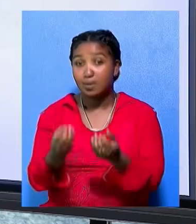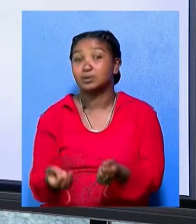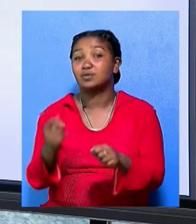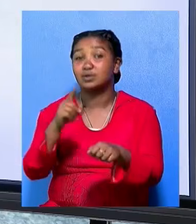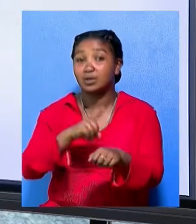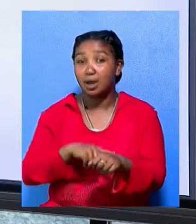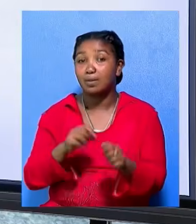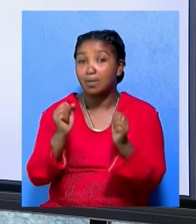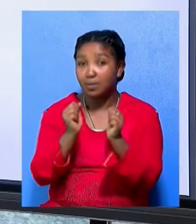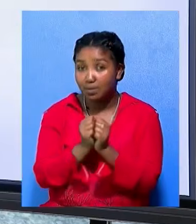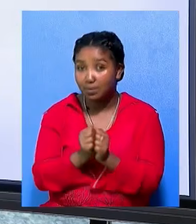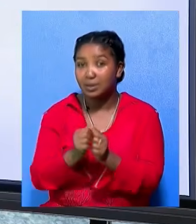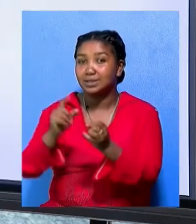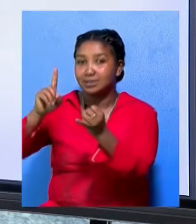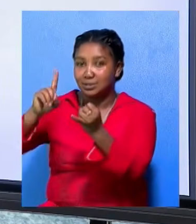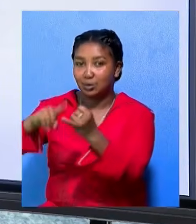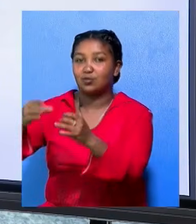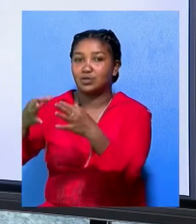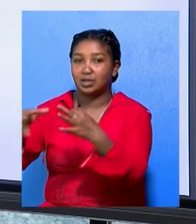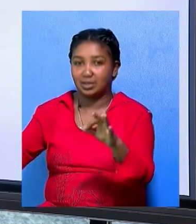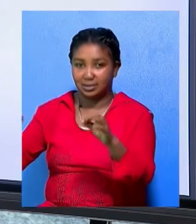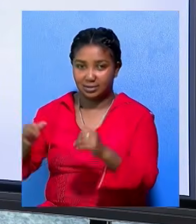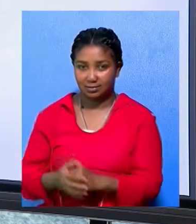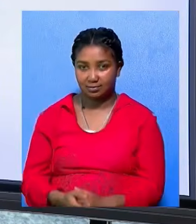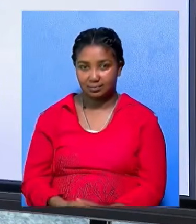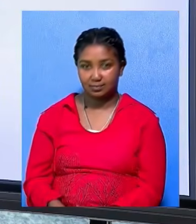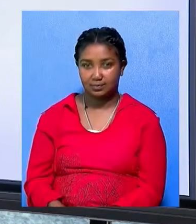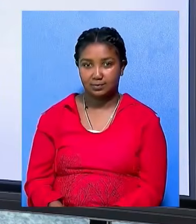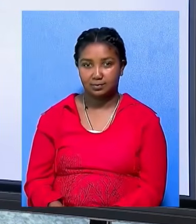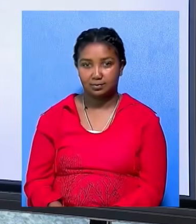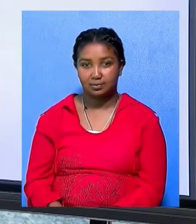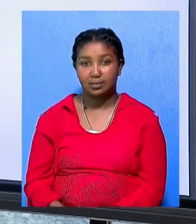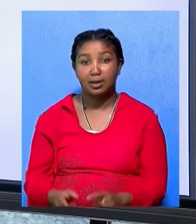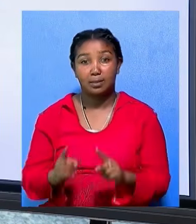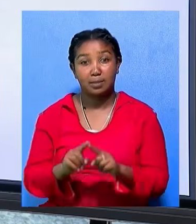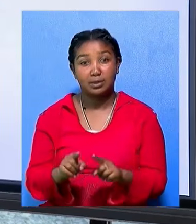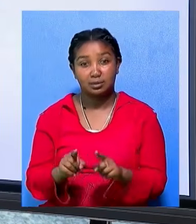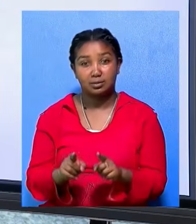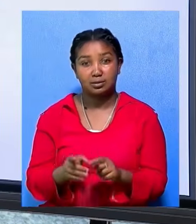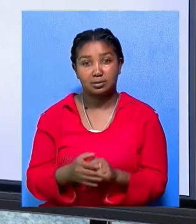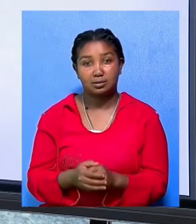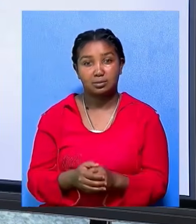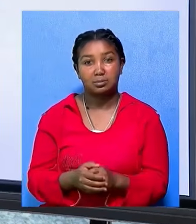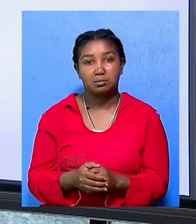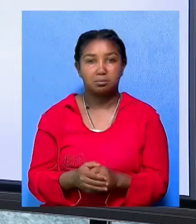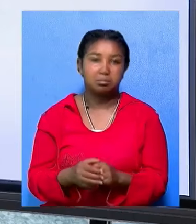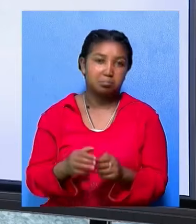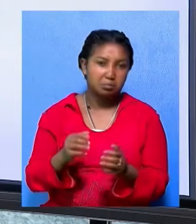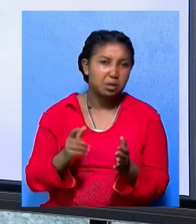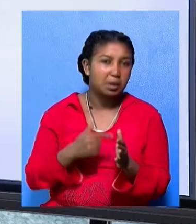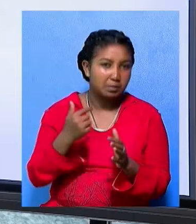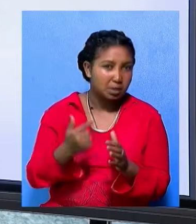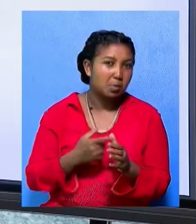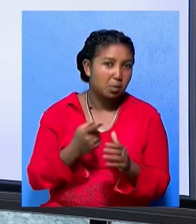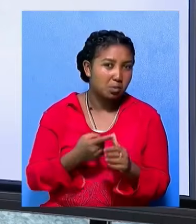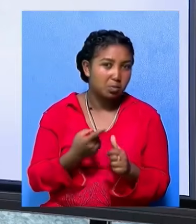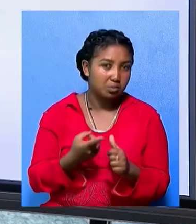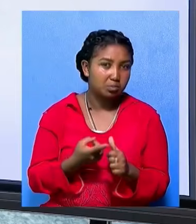time goes at the end of the sentence. Okay? But for attention, we can use at the beginning of the